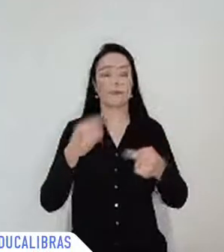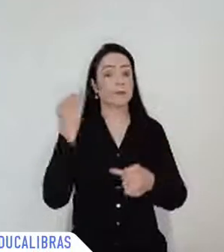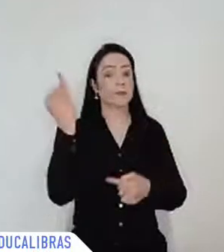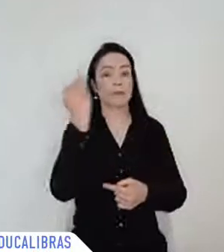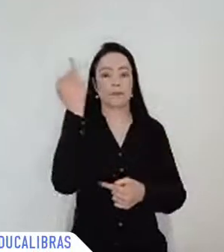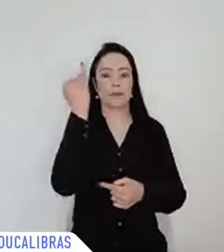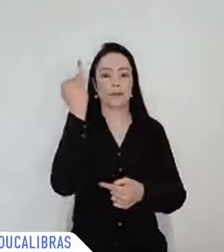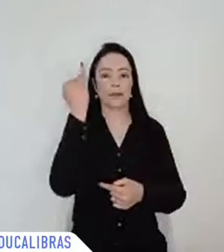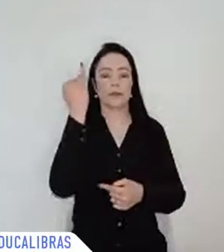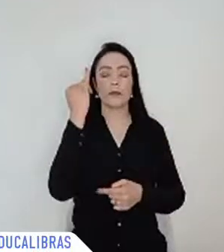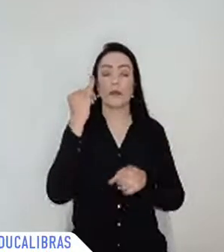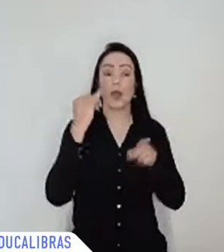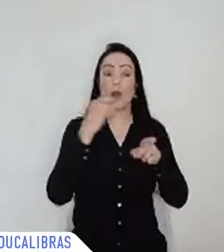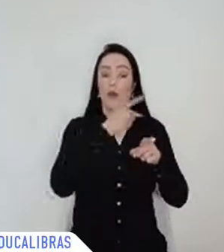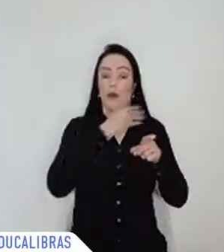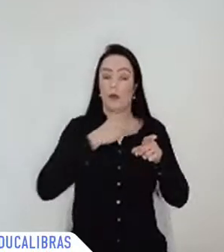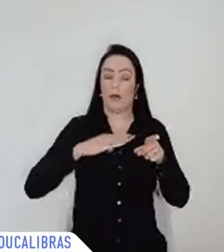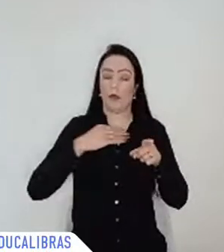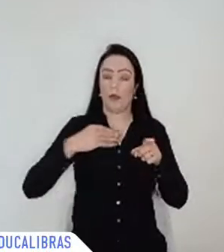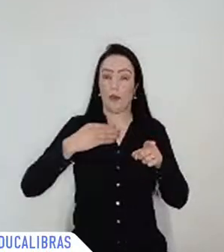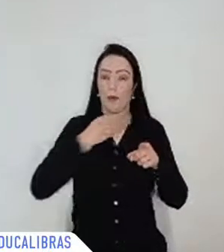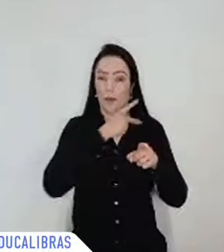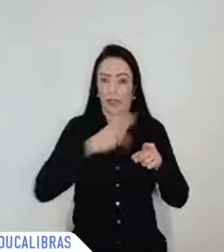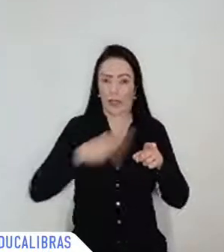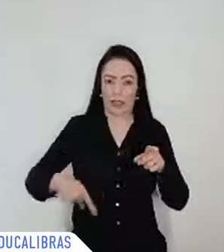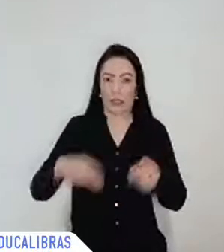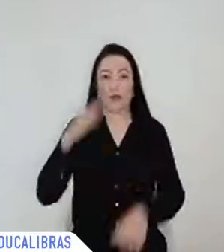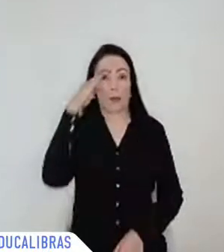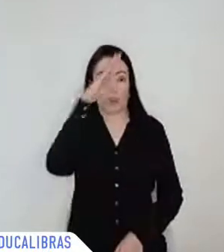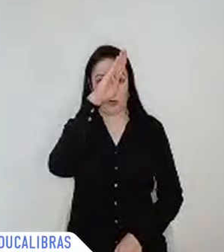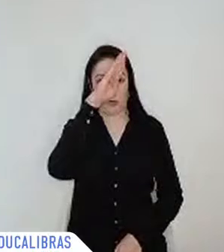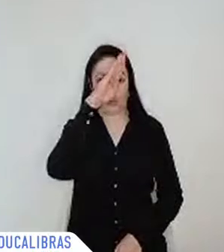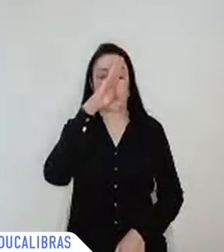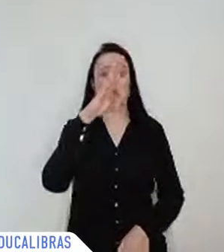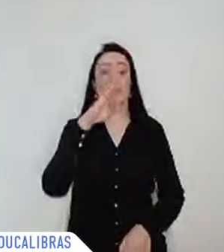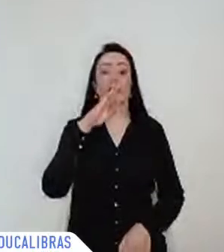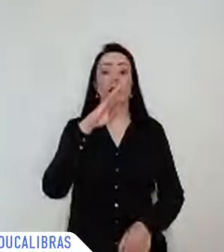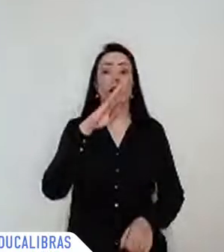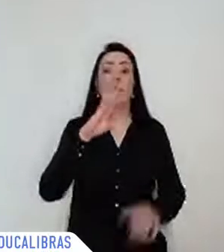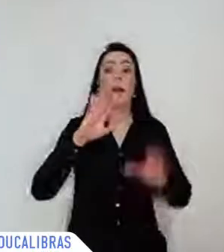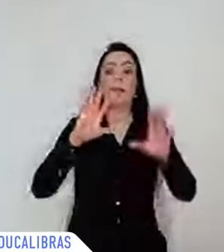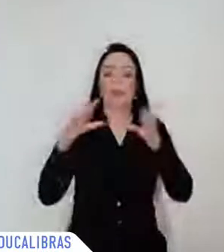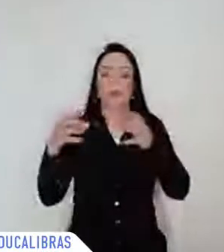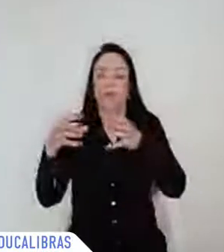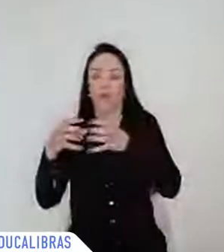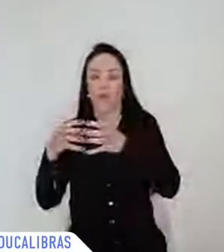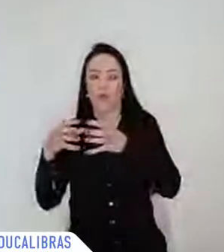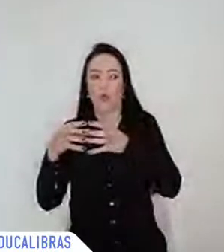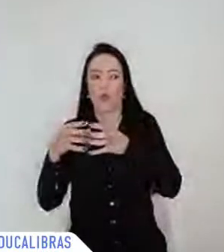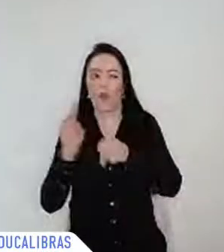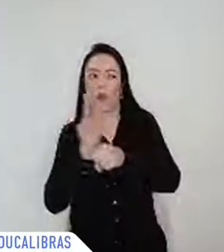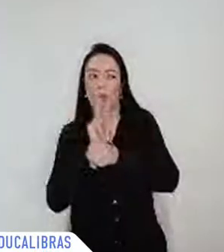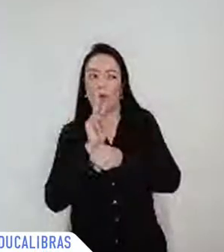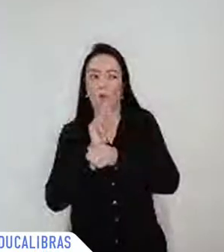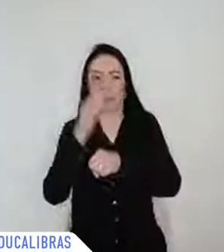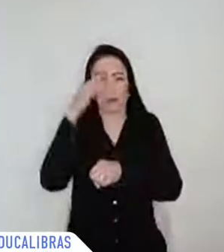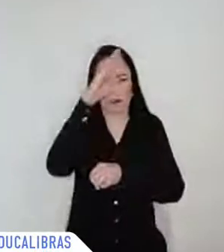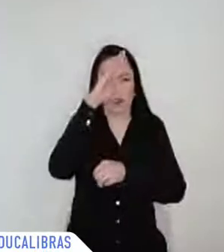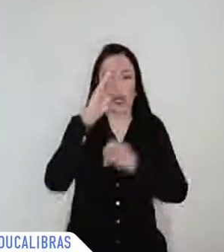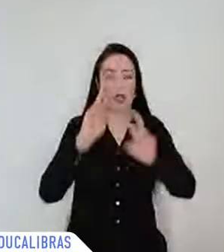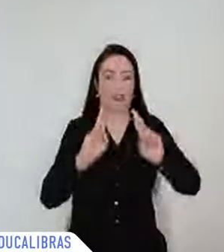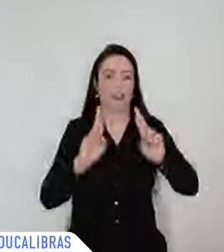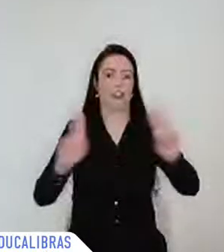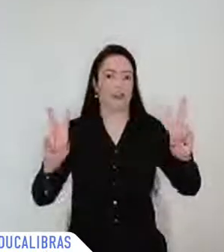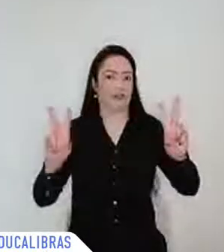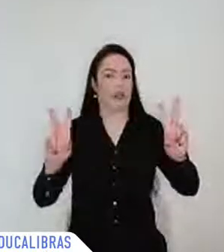politics, and that brings a very important reflection. Bolsonaro is one thing, and the Bolsonarism